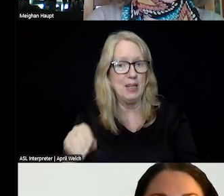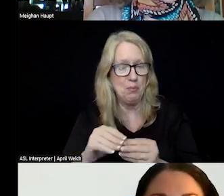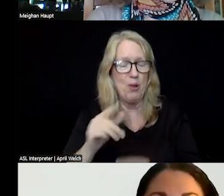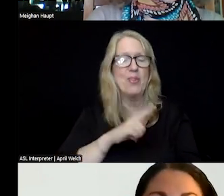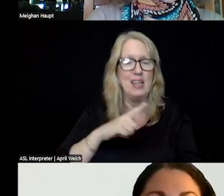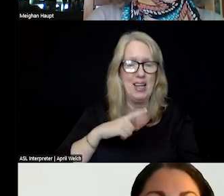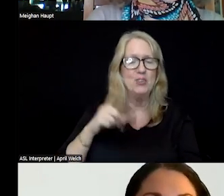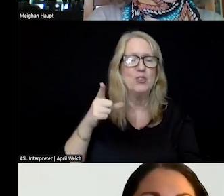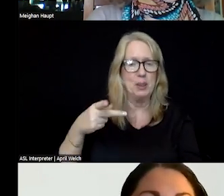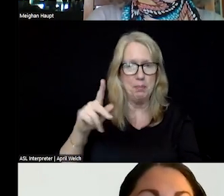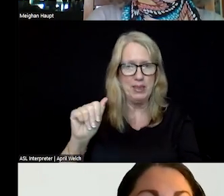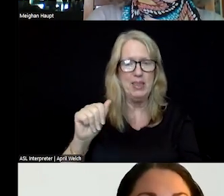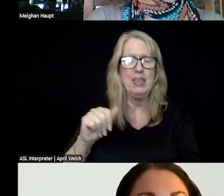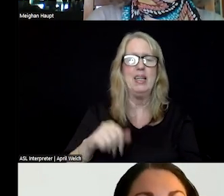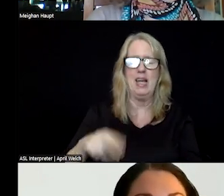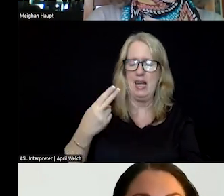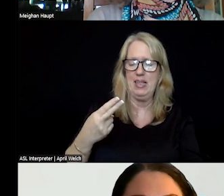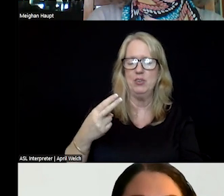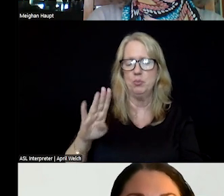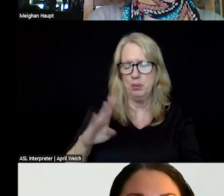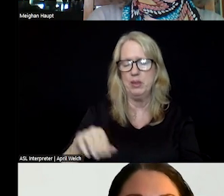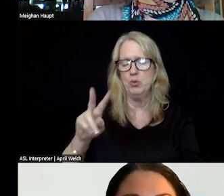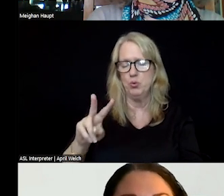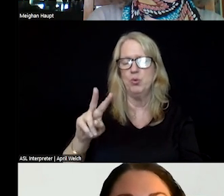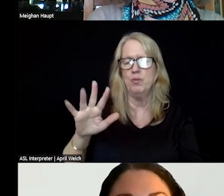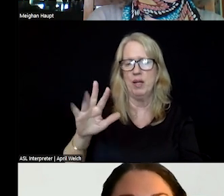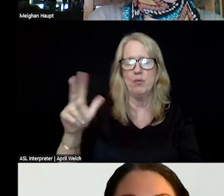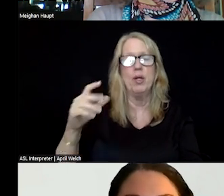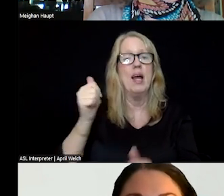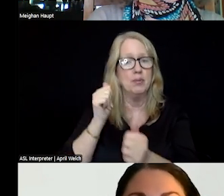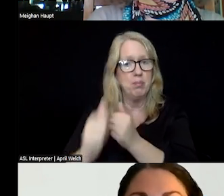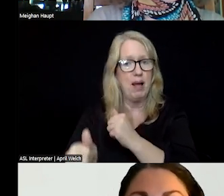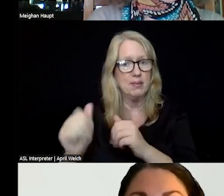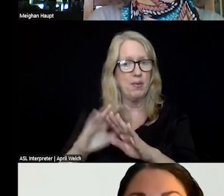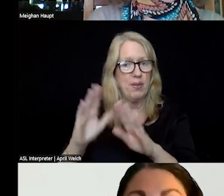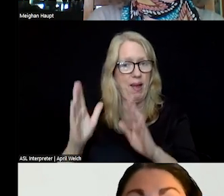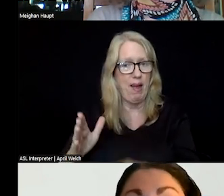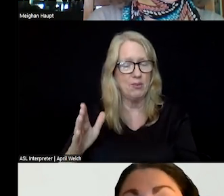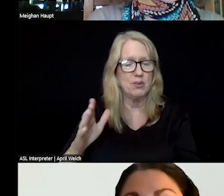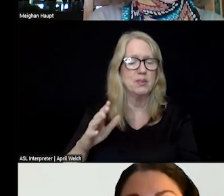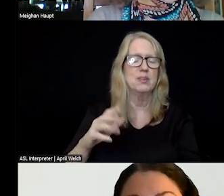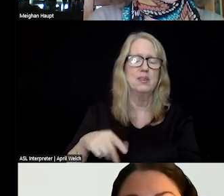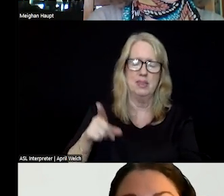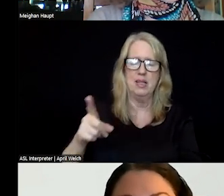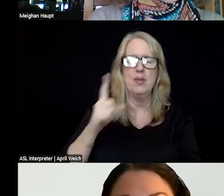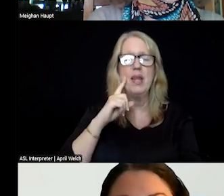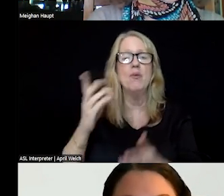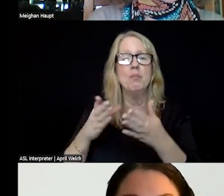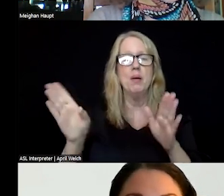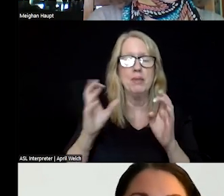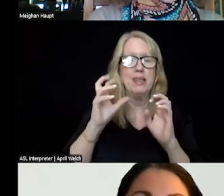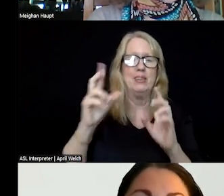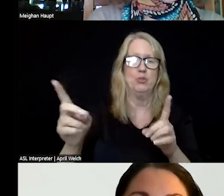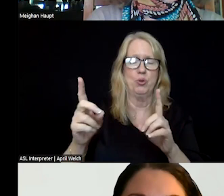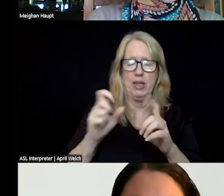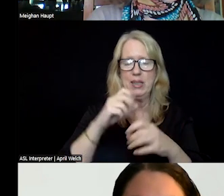in Pennsylvania, HB 2533 has passed the House. And this would create a public education campaign within